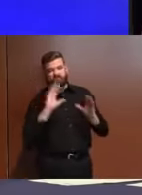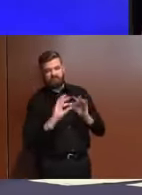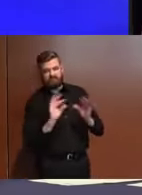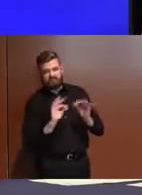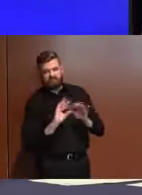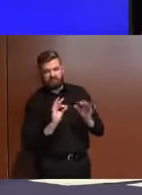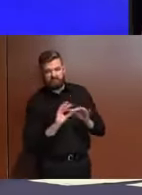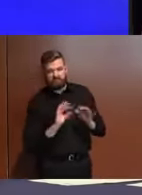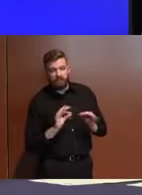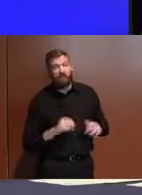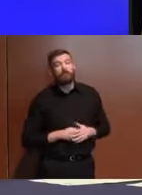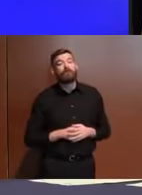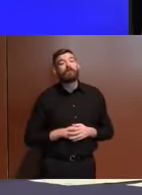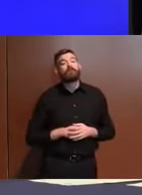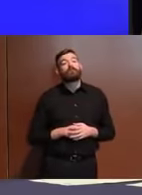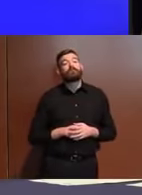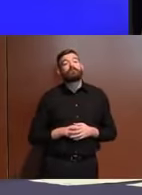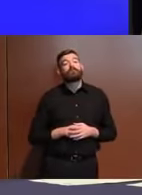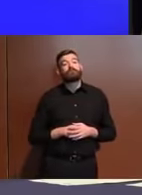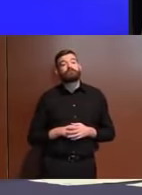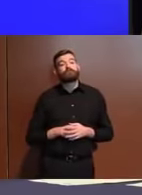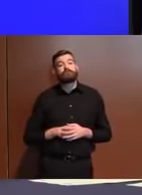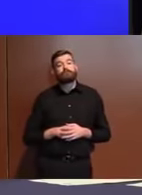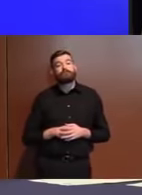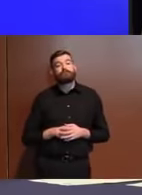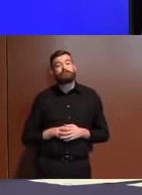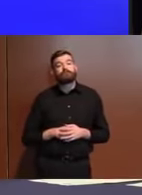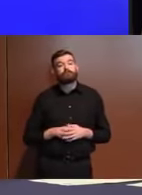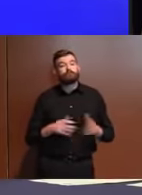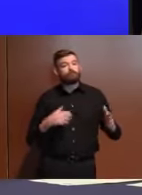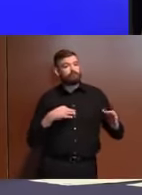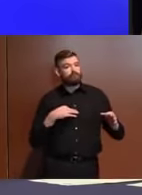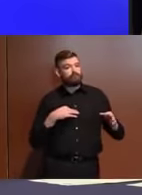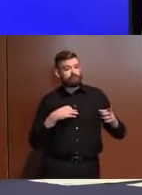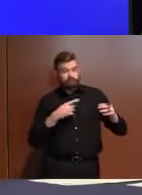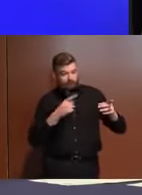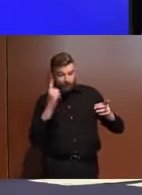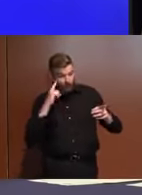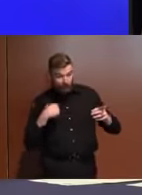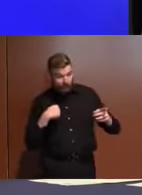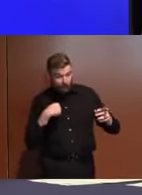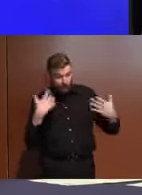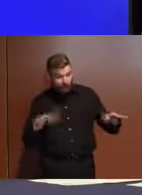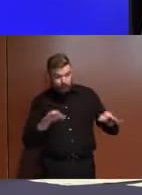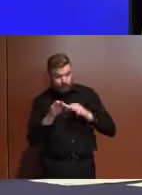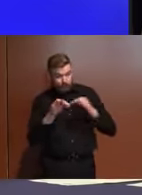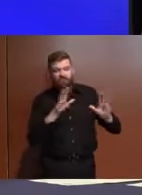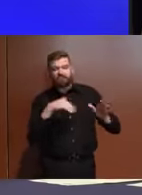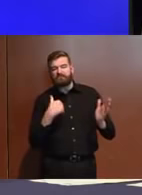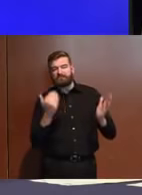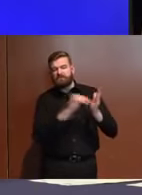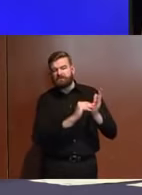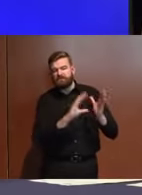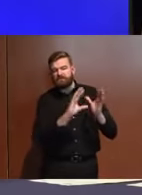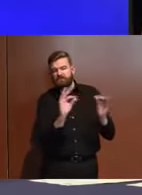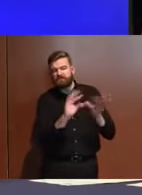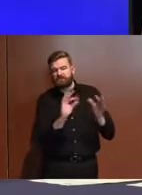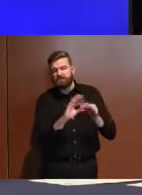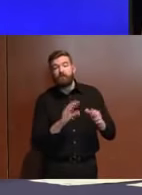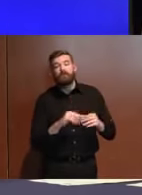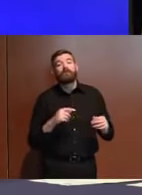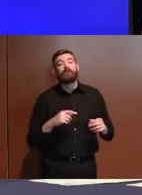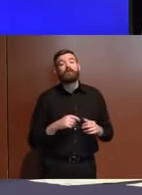It's possible you didn't hear me on the testing piece, but I'll be as clear as a bell. Not up to snuff on other states. That's assuming that per